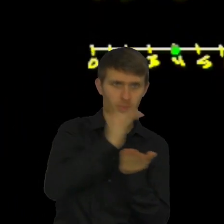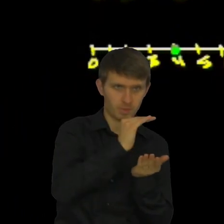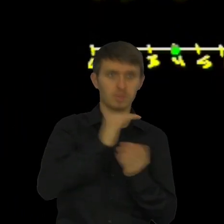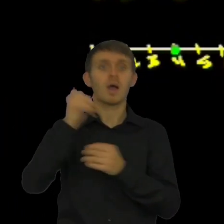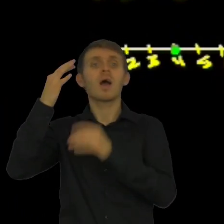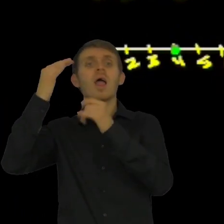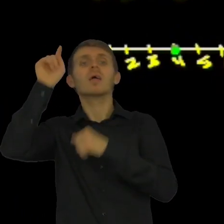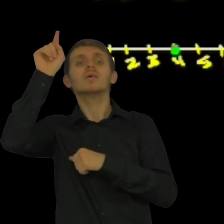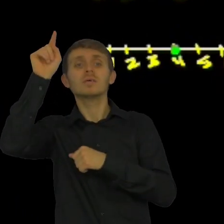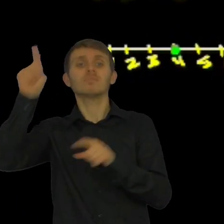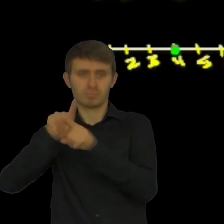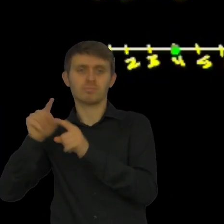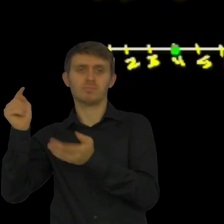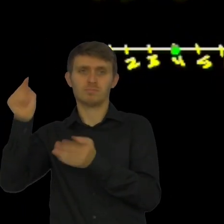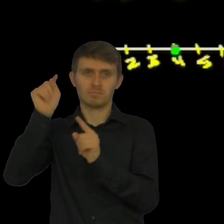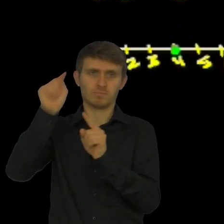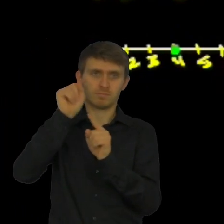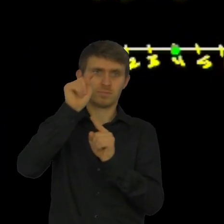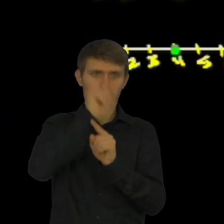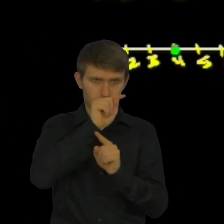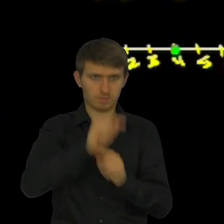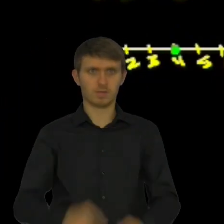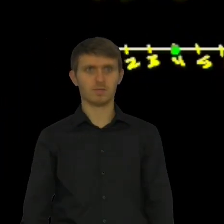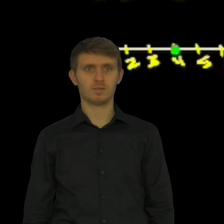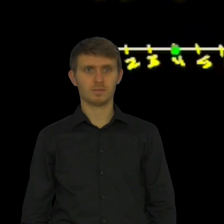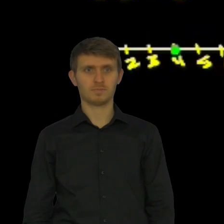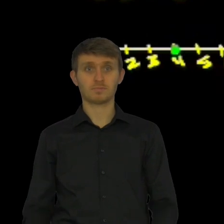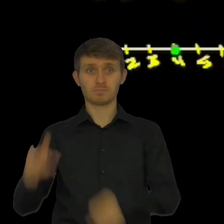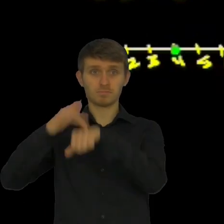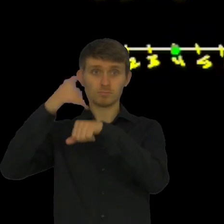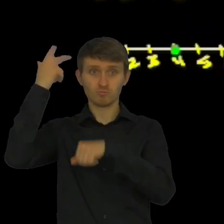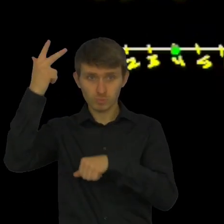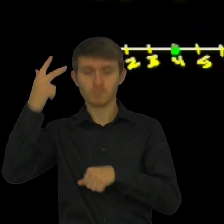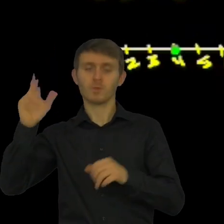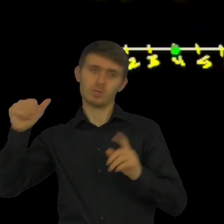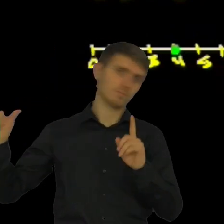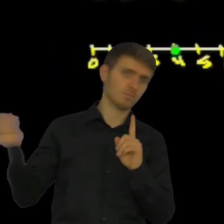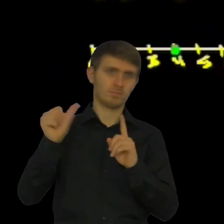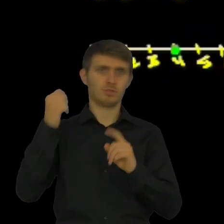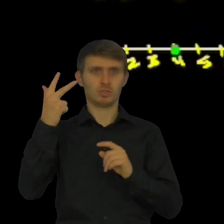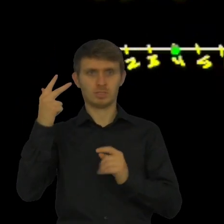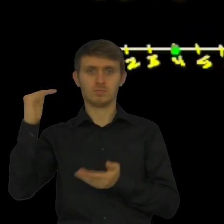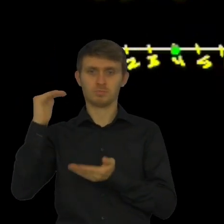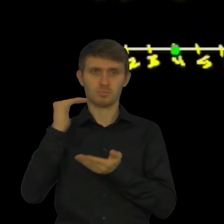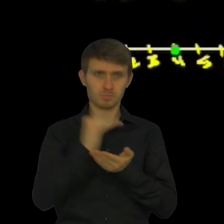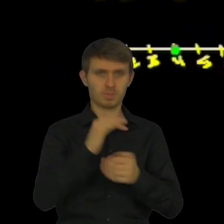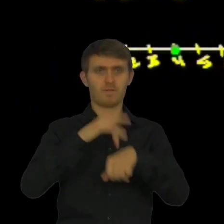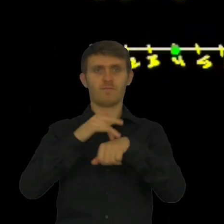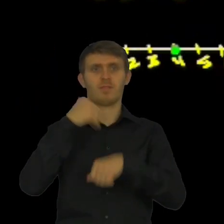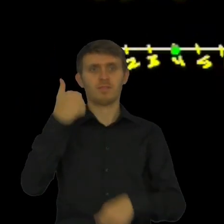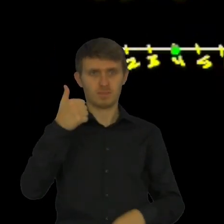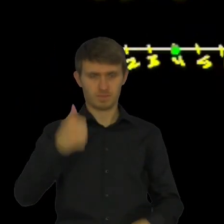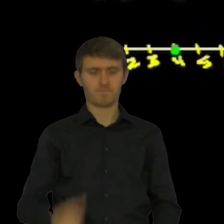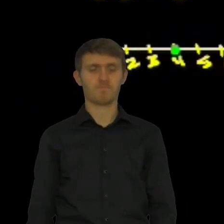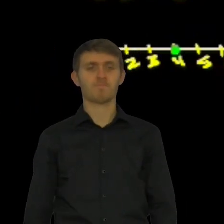subtracting so in this case we decreased by three so we went back one two three and we had one